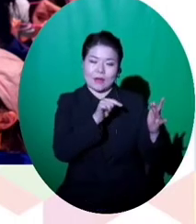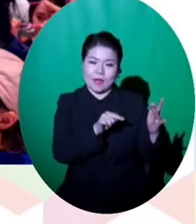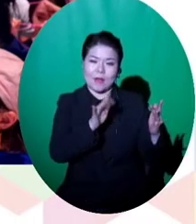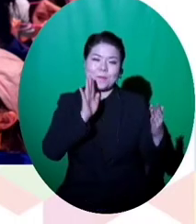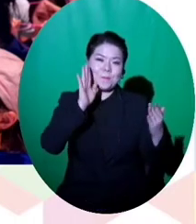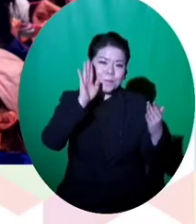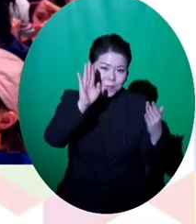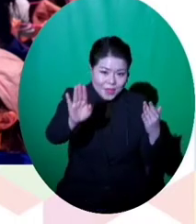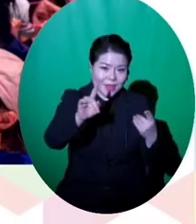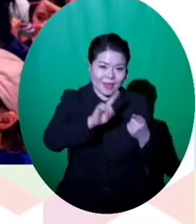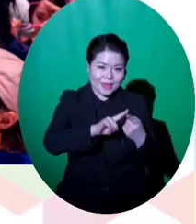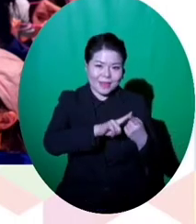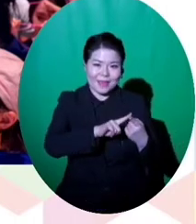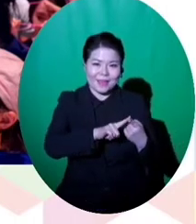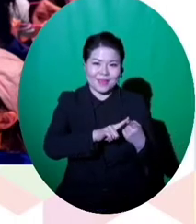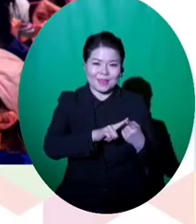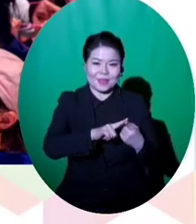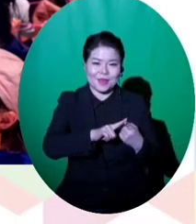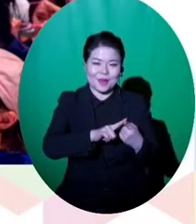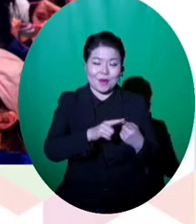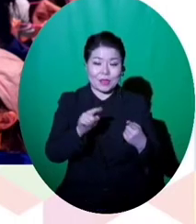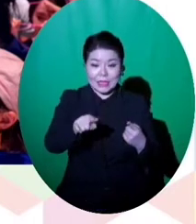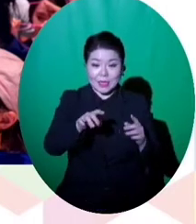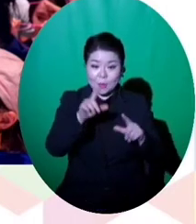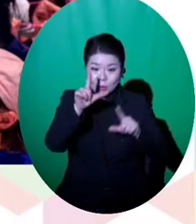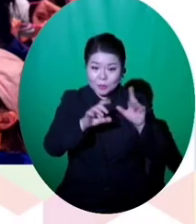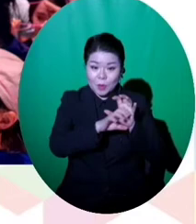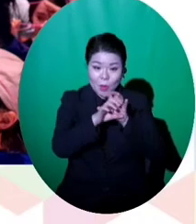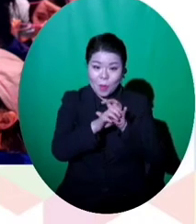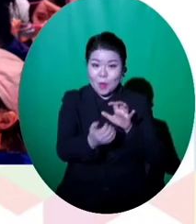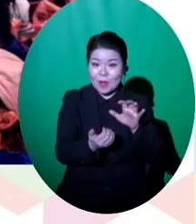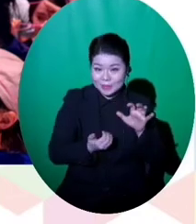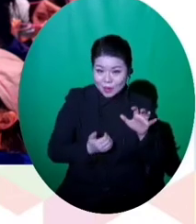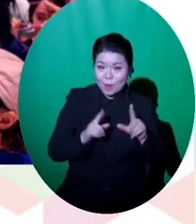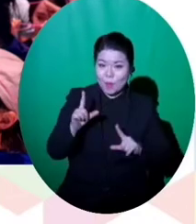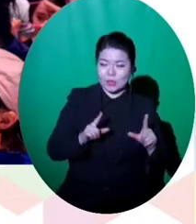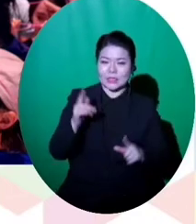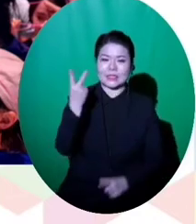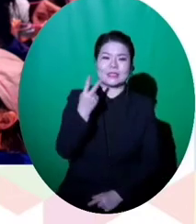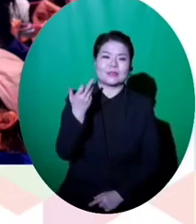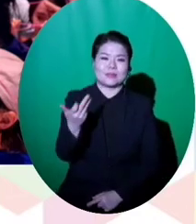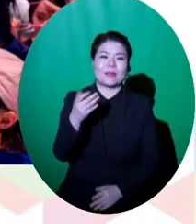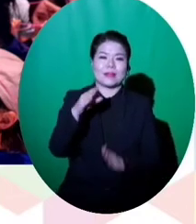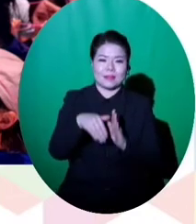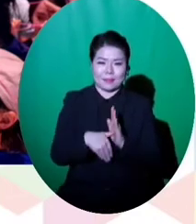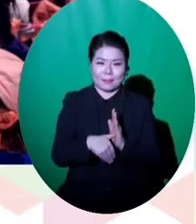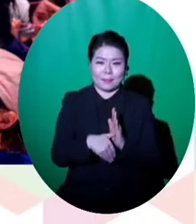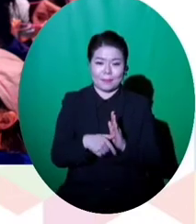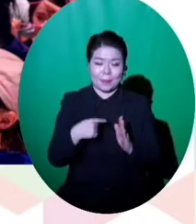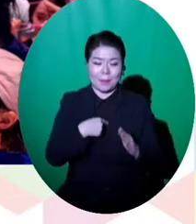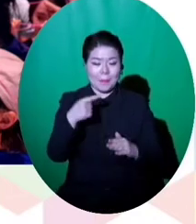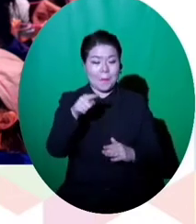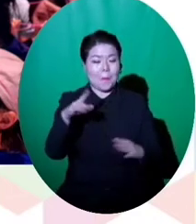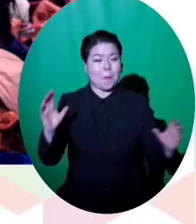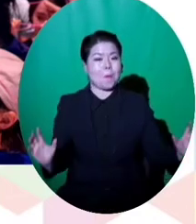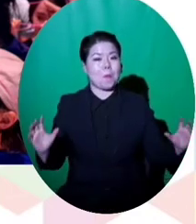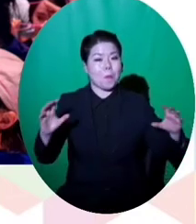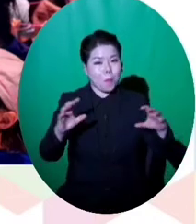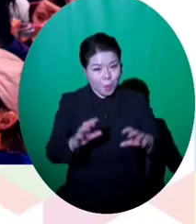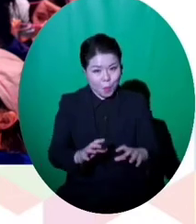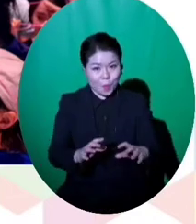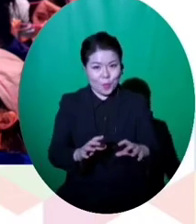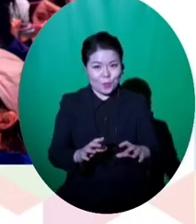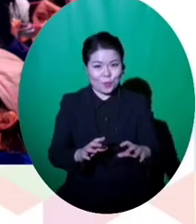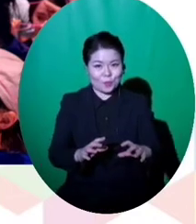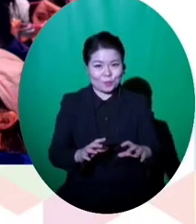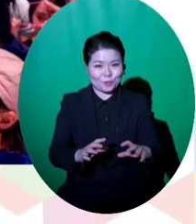COVID-19. This is actually the 2018. So we are able to gather in a room and really, you know, connect physically.